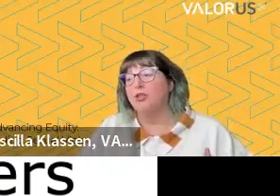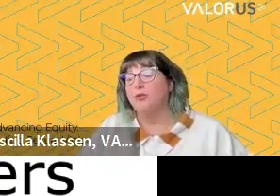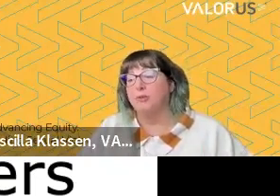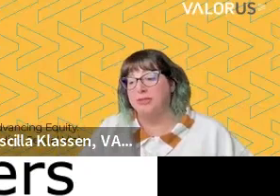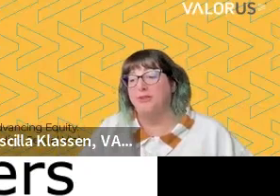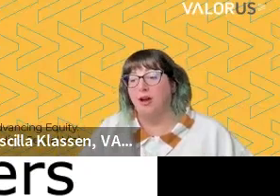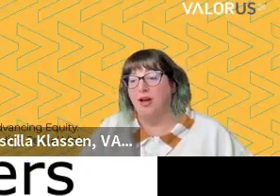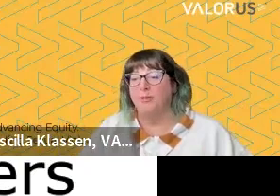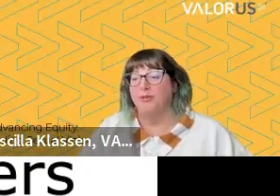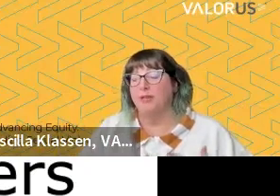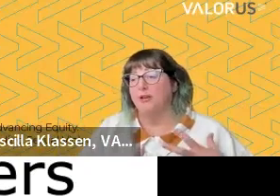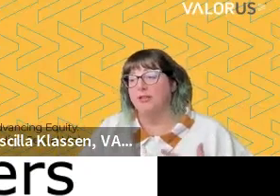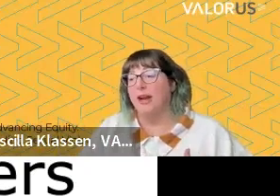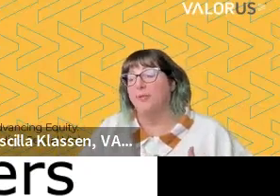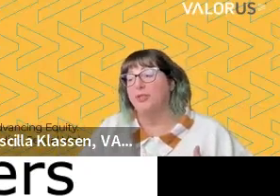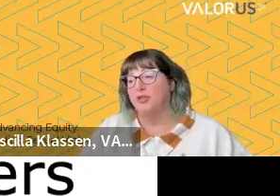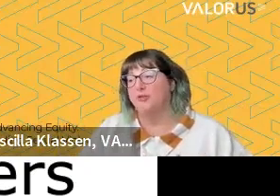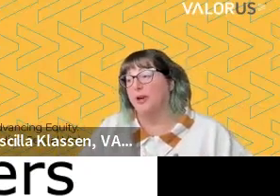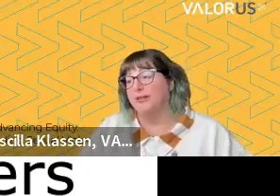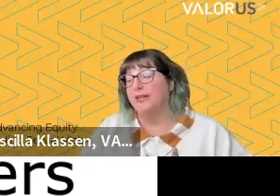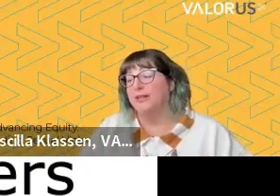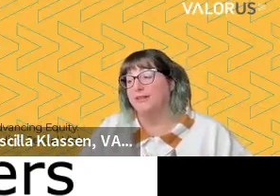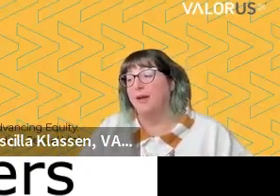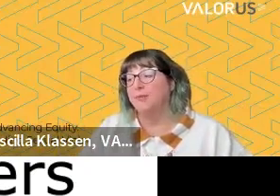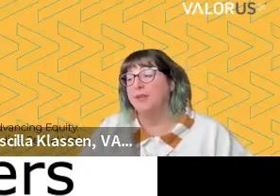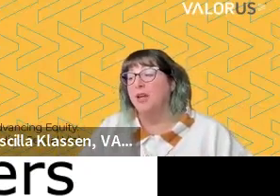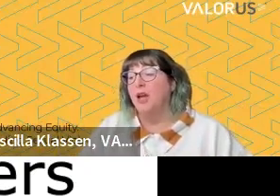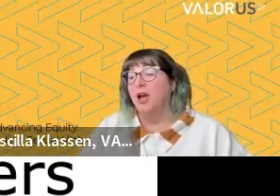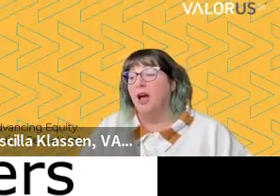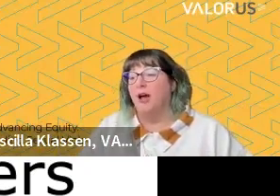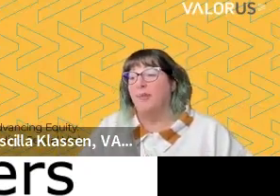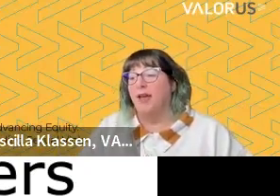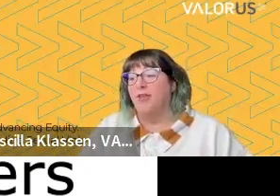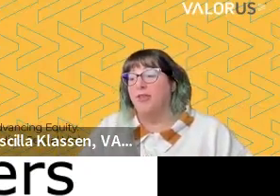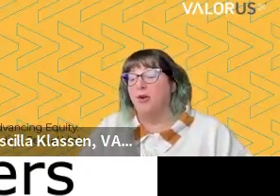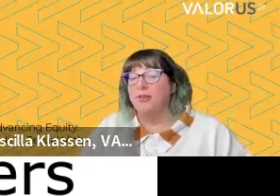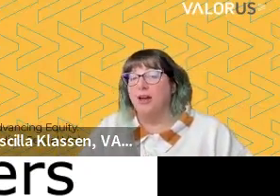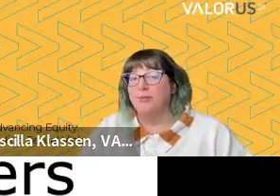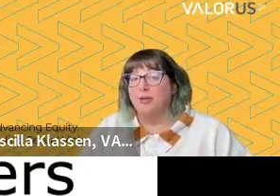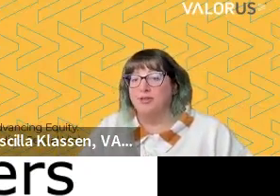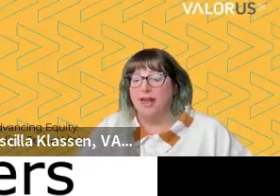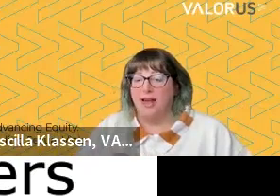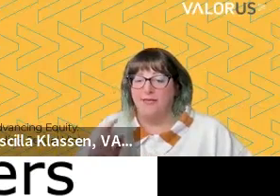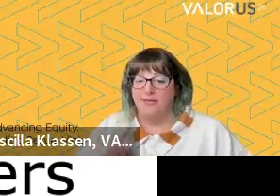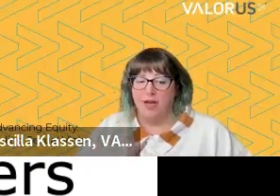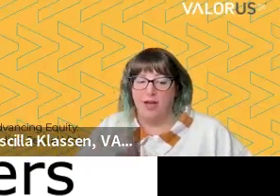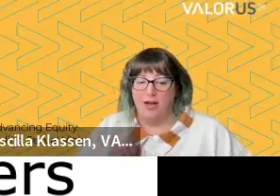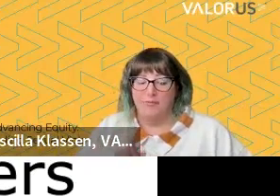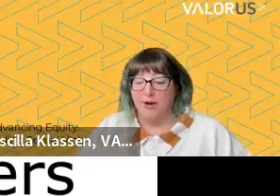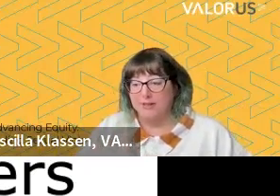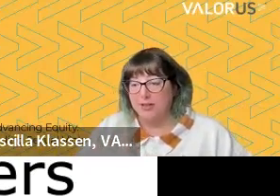actually go to specific hospitals that are set up to do forensic exams. And those hospitals